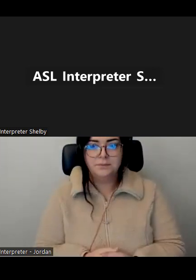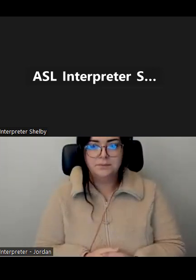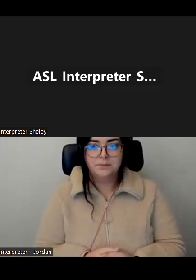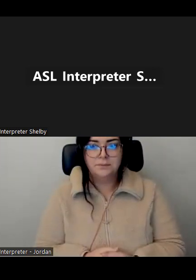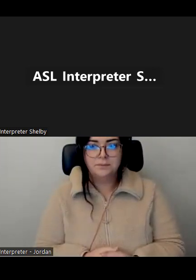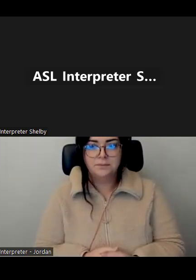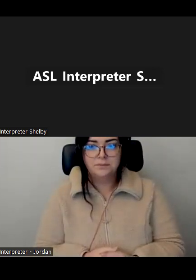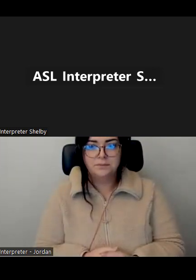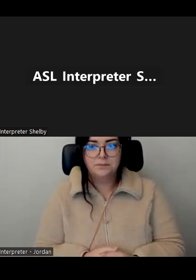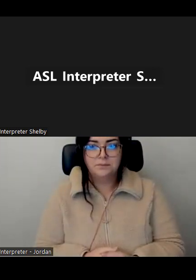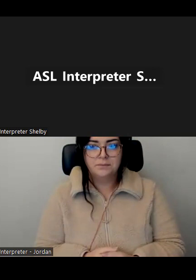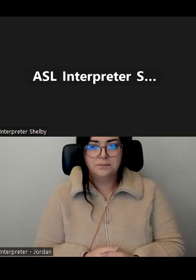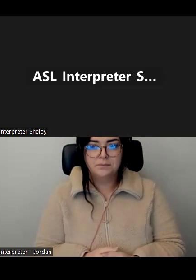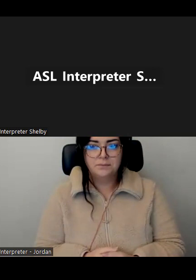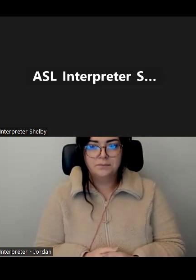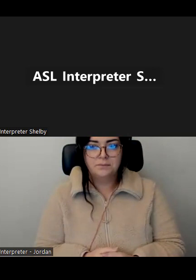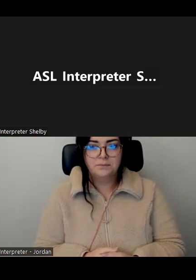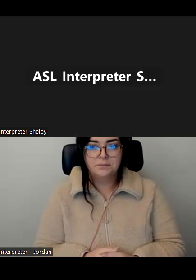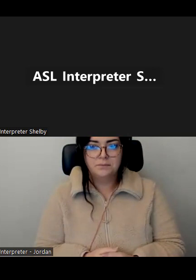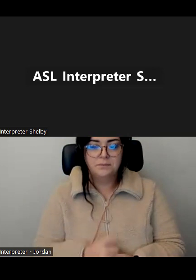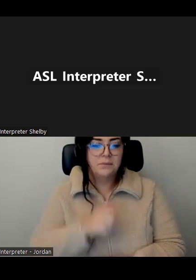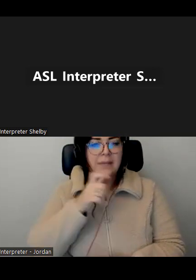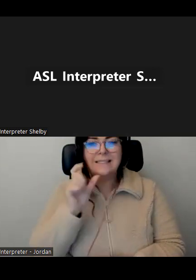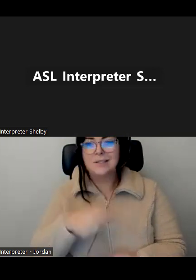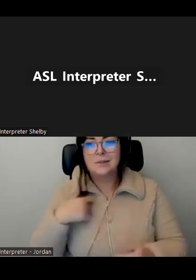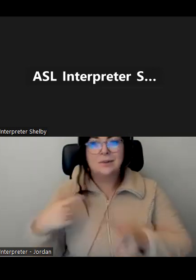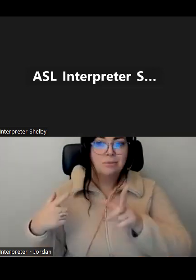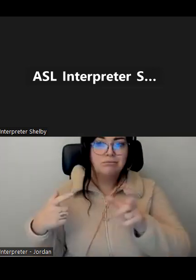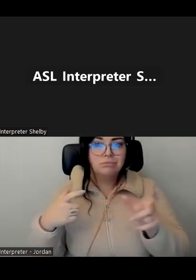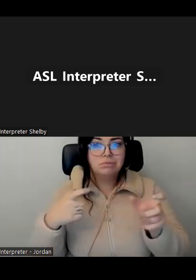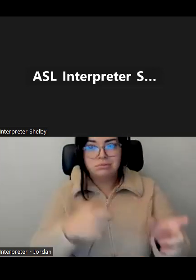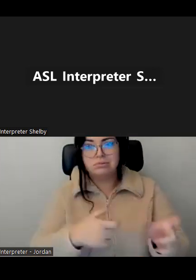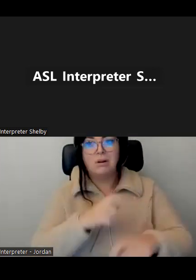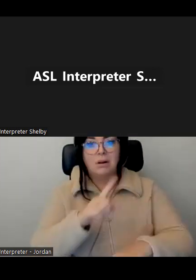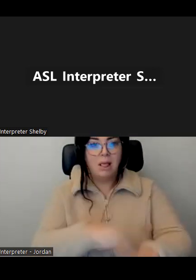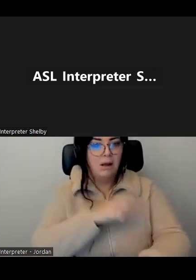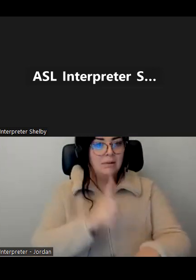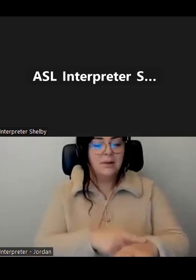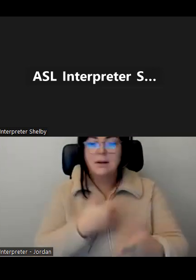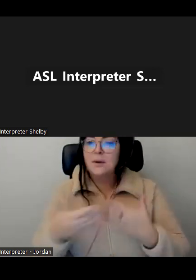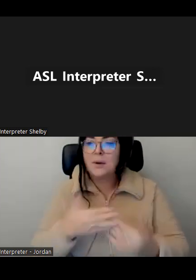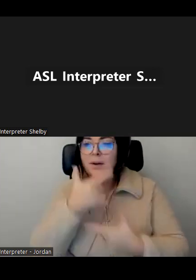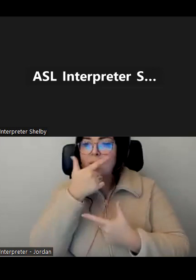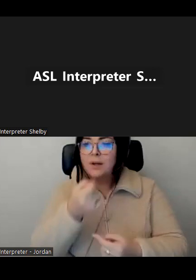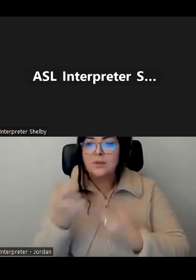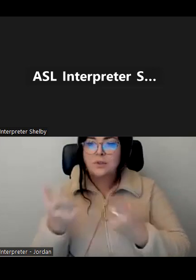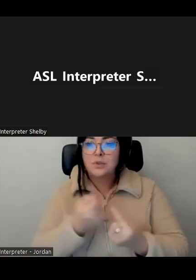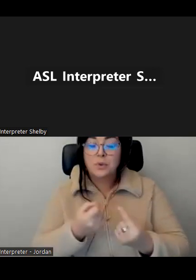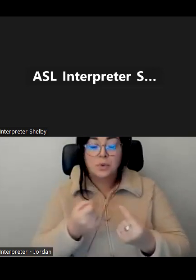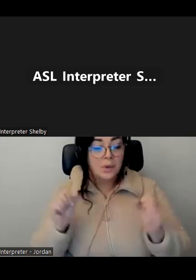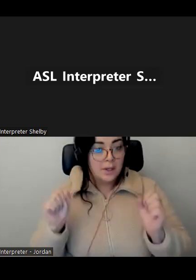Being physically active, and it doesn't mean you don't have to run a marathon. It's whatever your interests, abilities